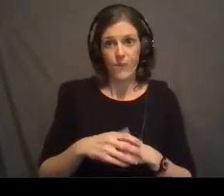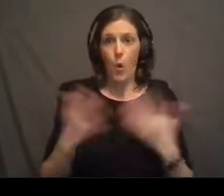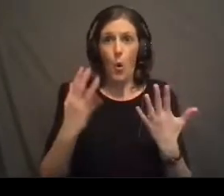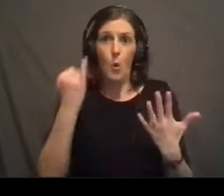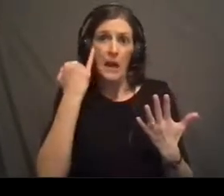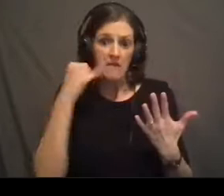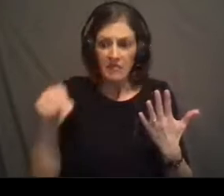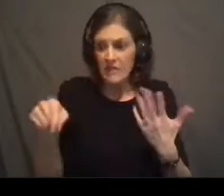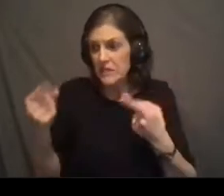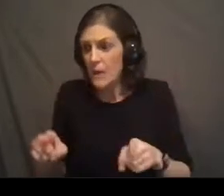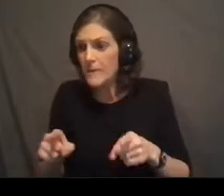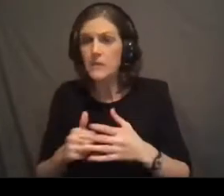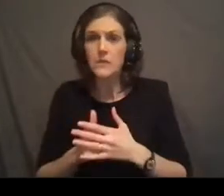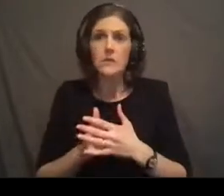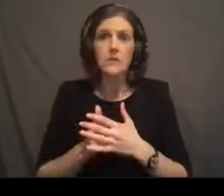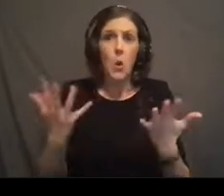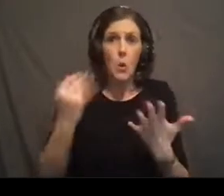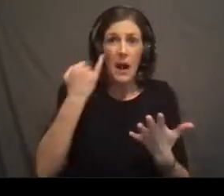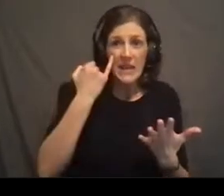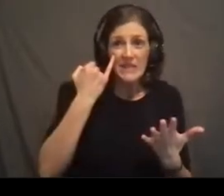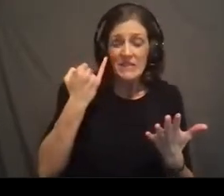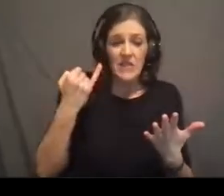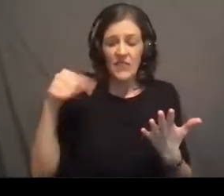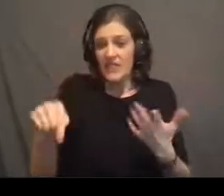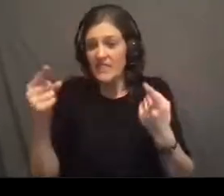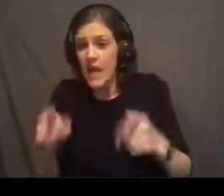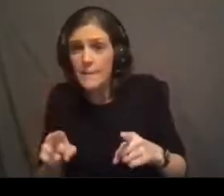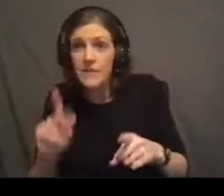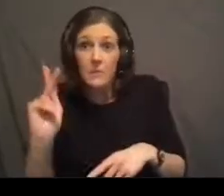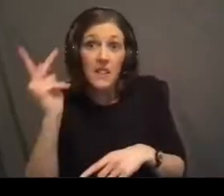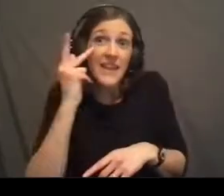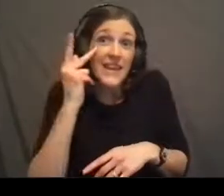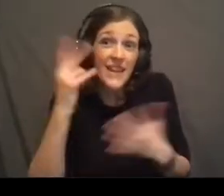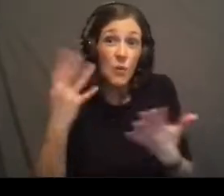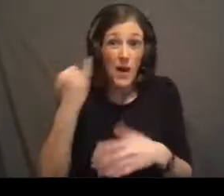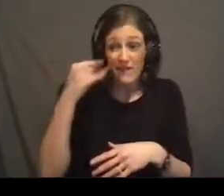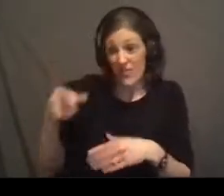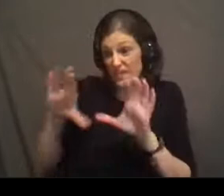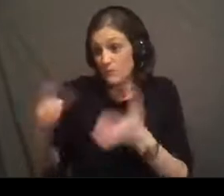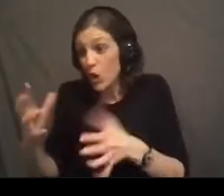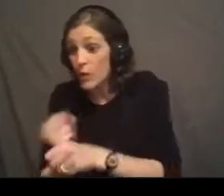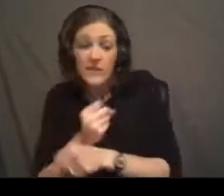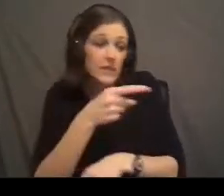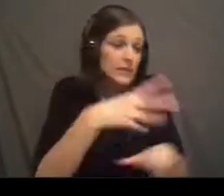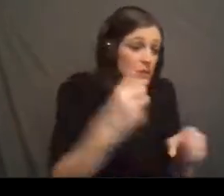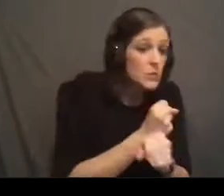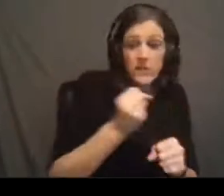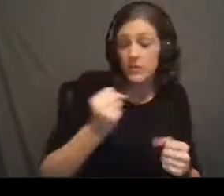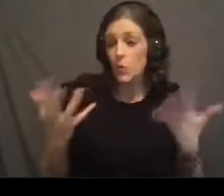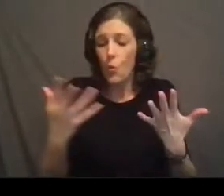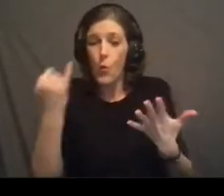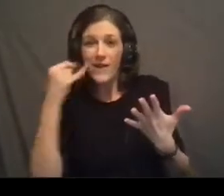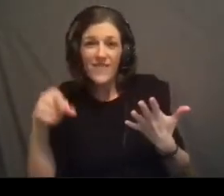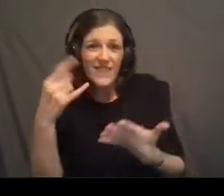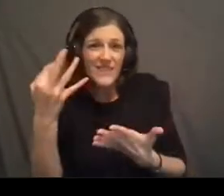What if this happens? What if this happens politically? What if this party wins? What if that party wins? What if this happens financially? What if